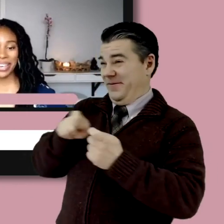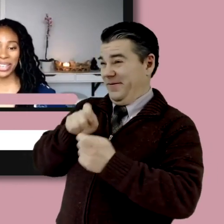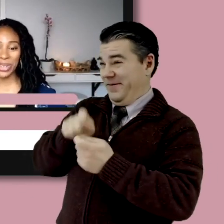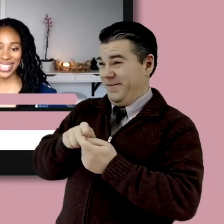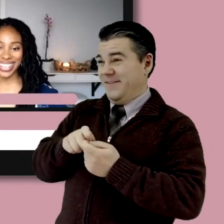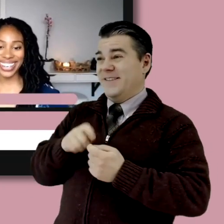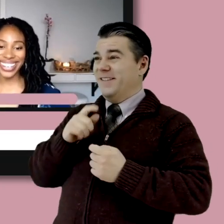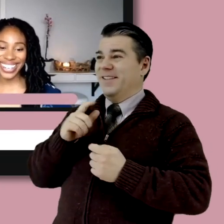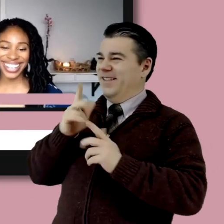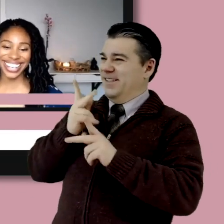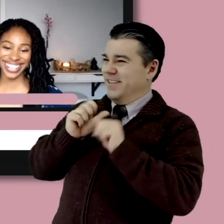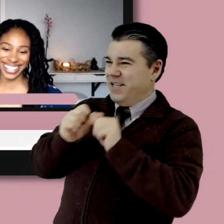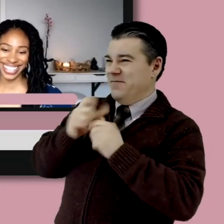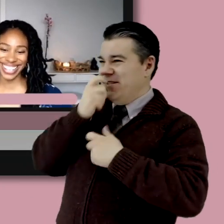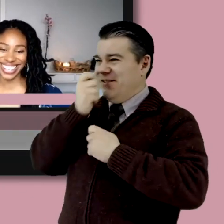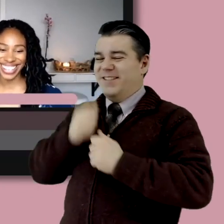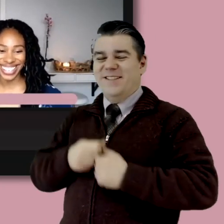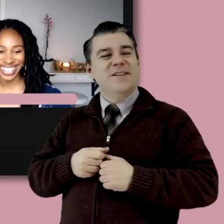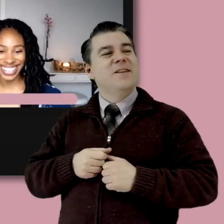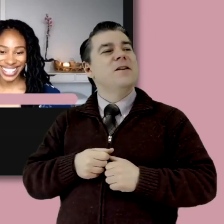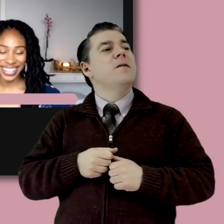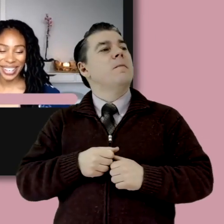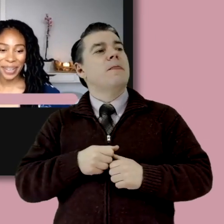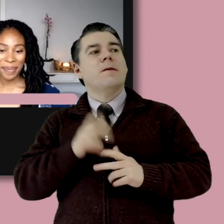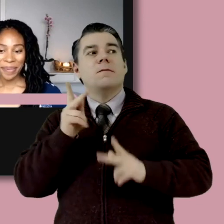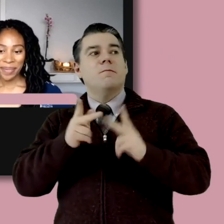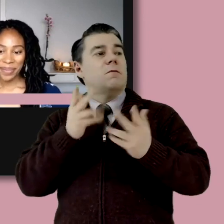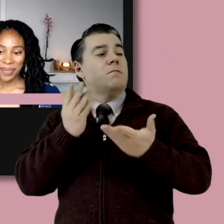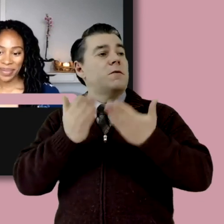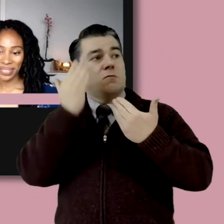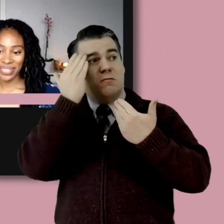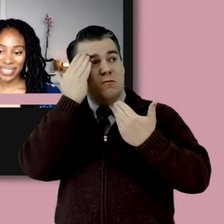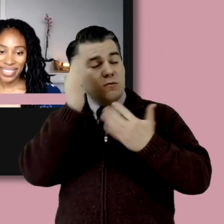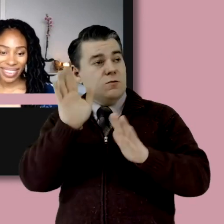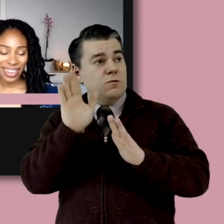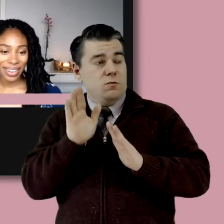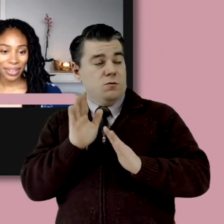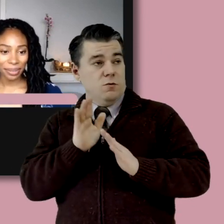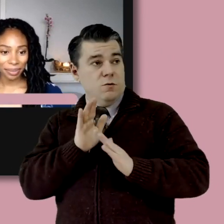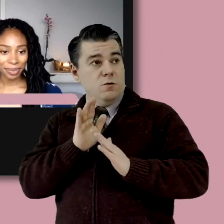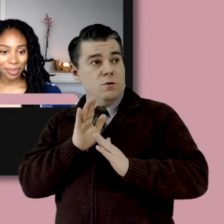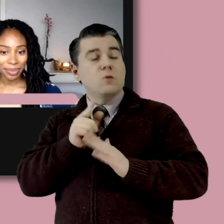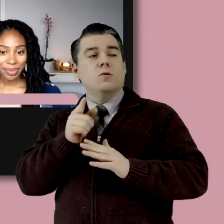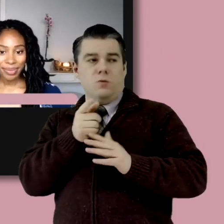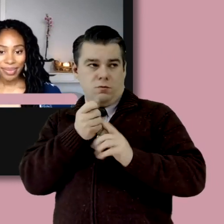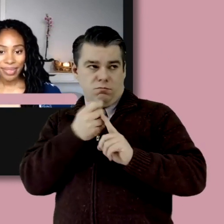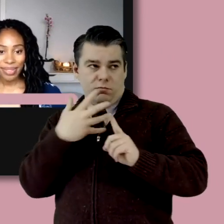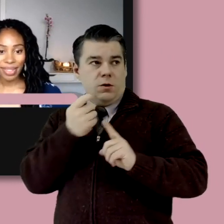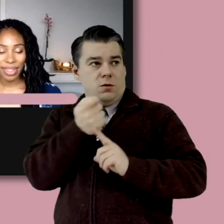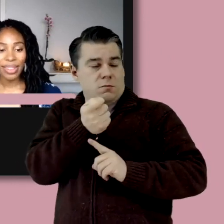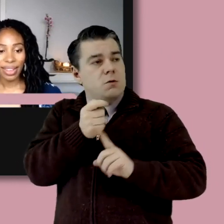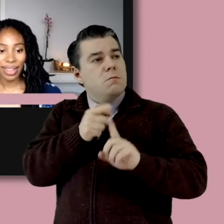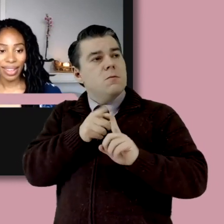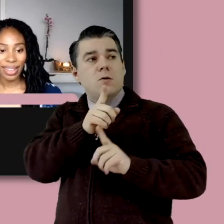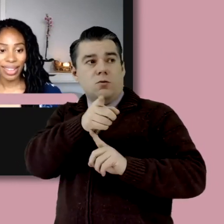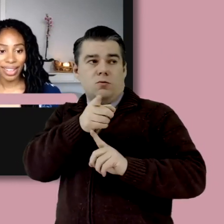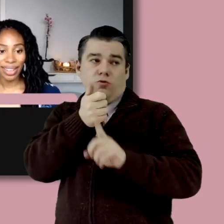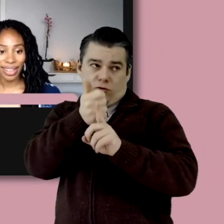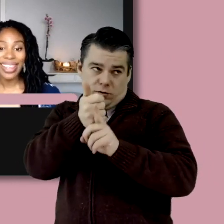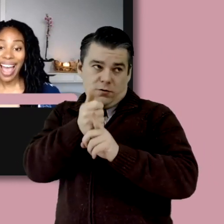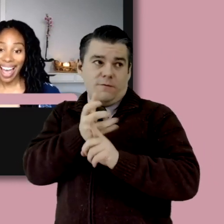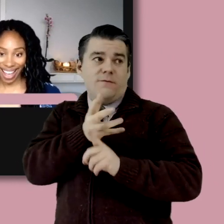Keep it interesting. So people may not know, you did touch on it a little, but you are a